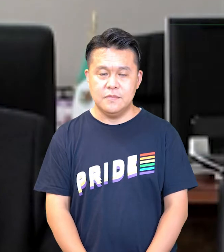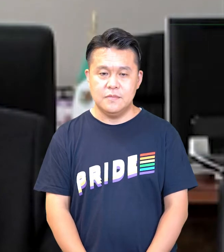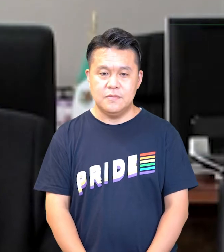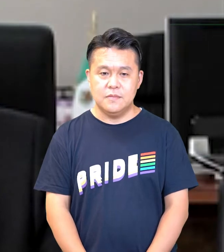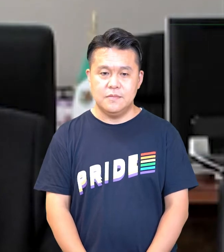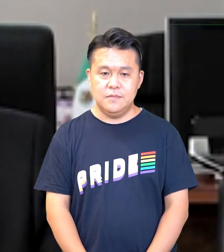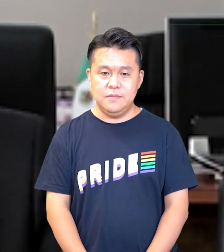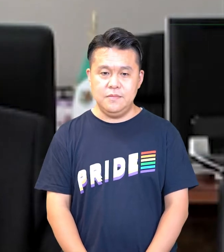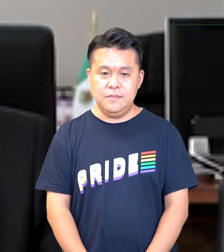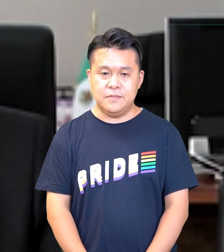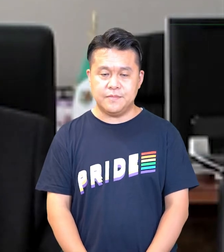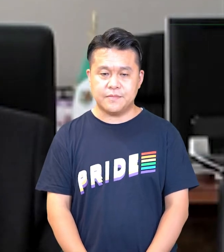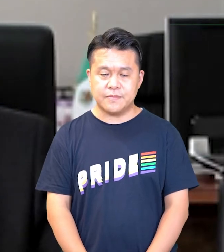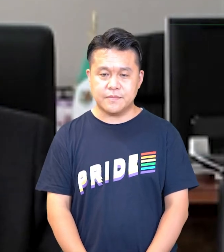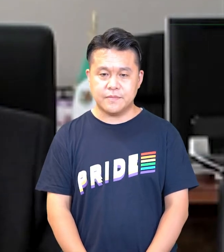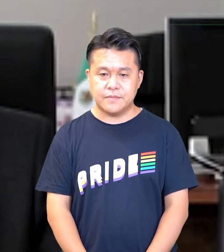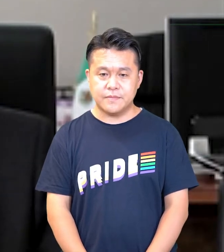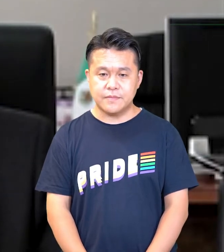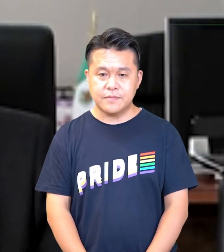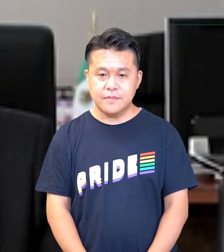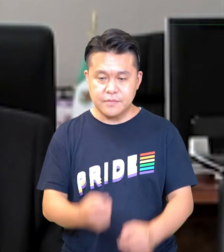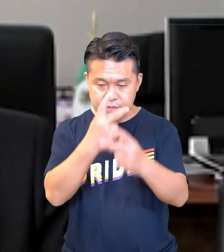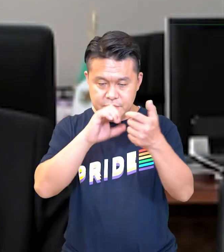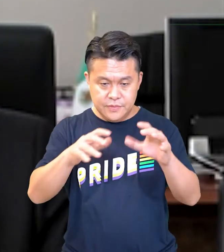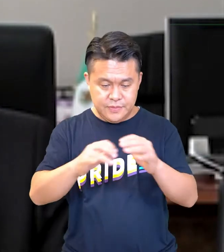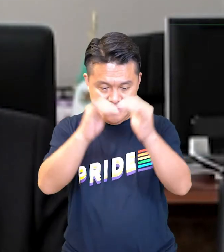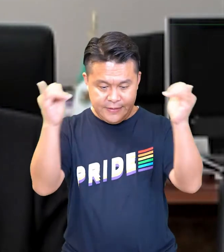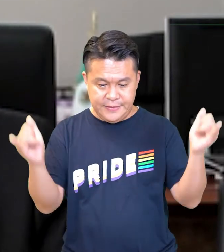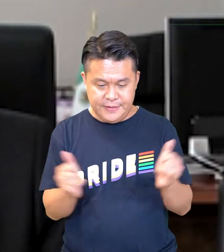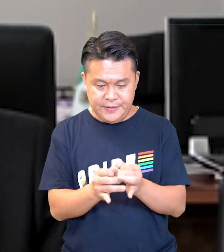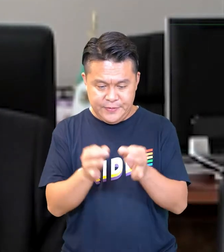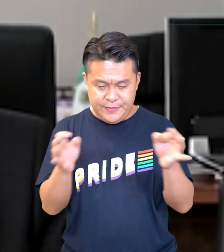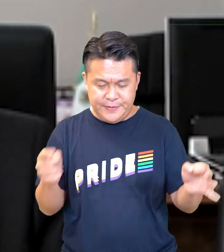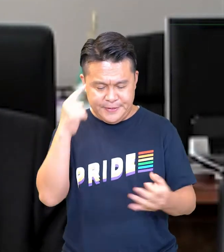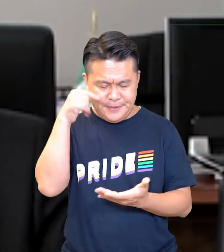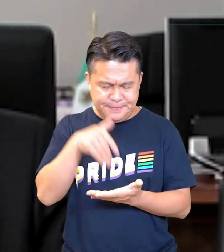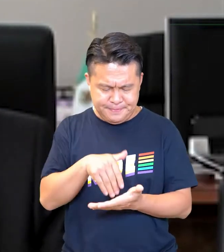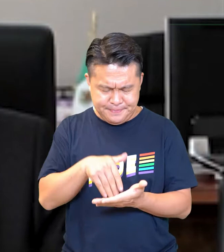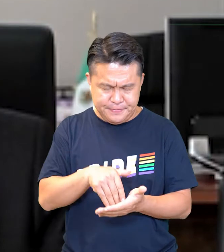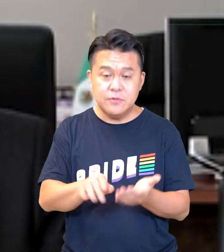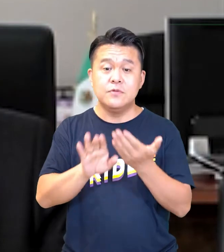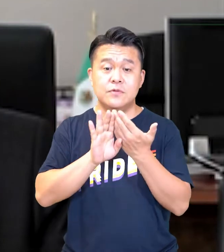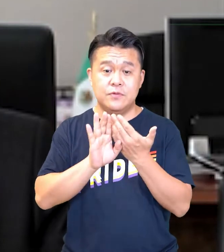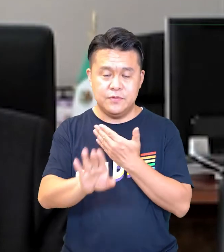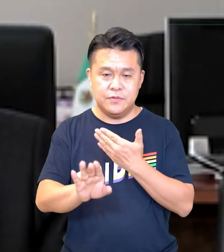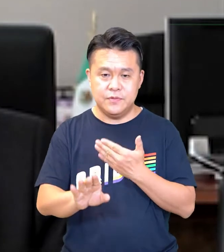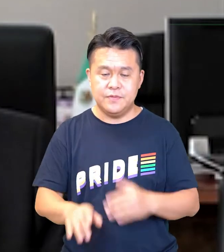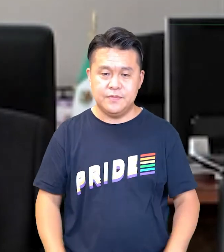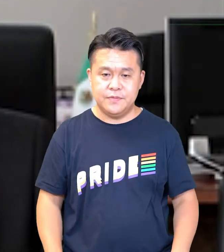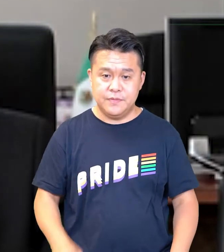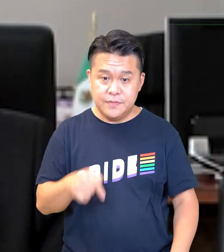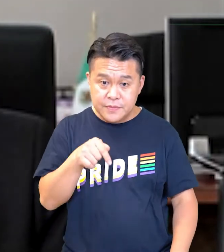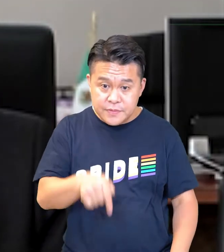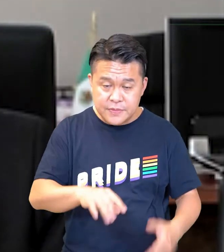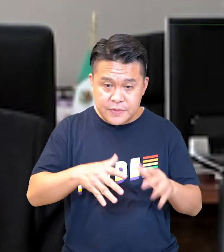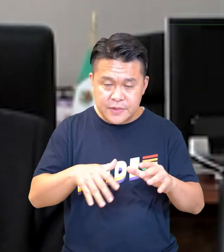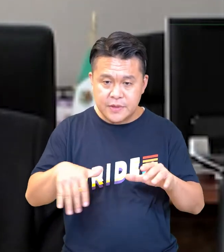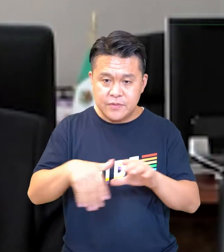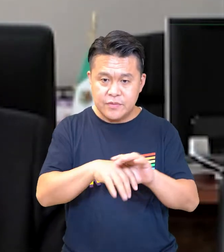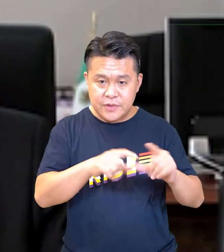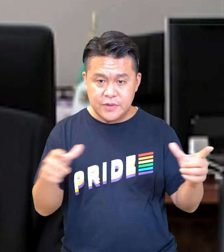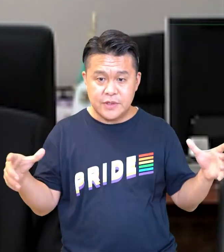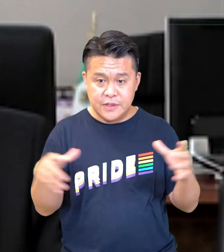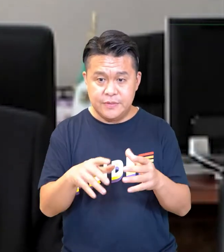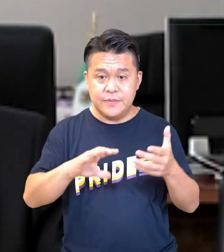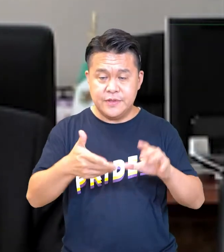to discrimination. After a long reflection, a long process of